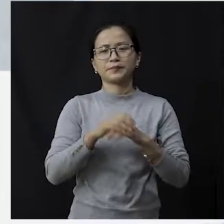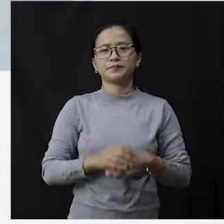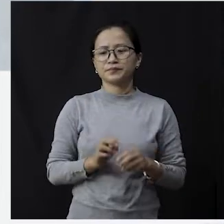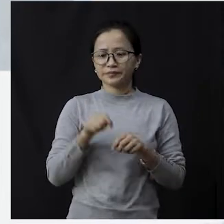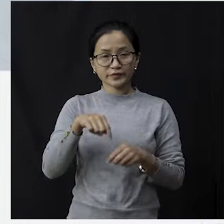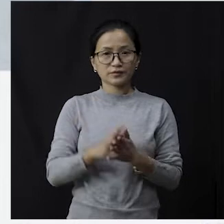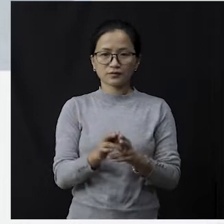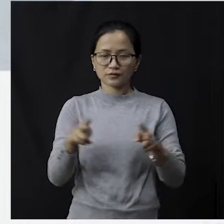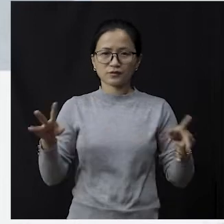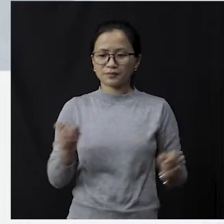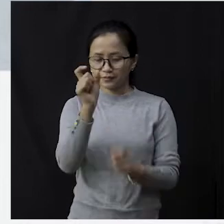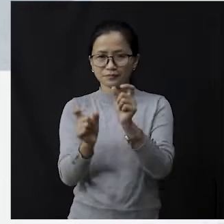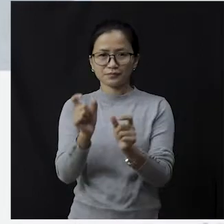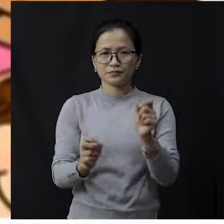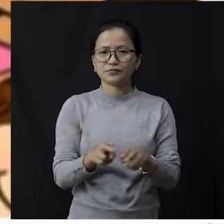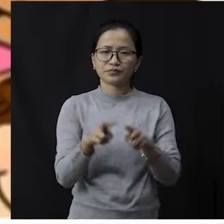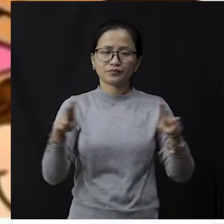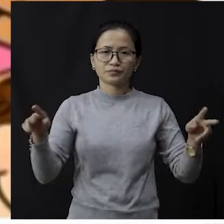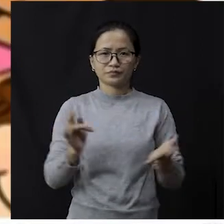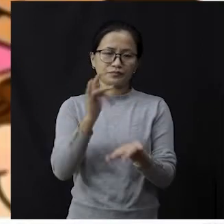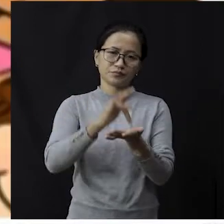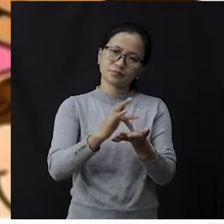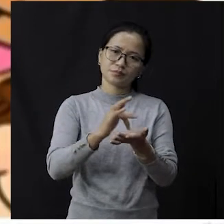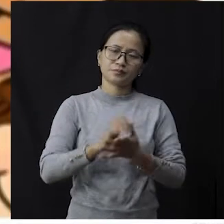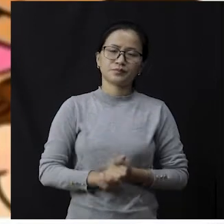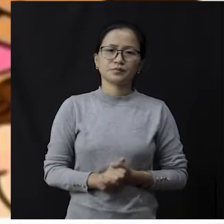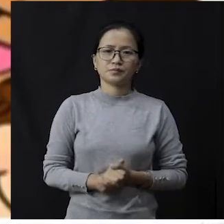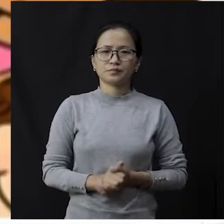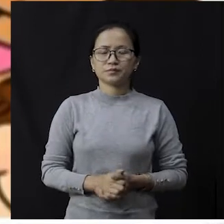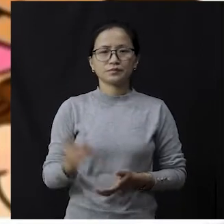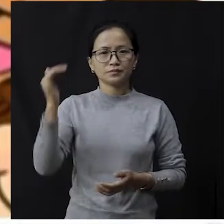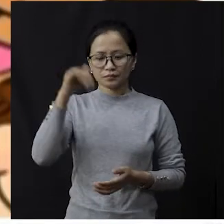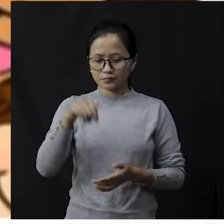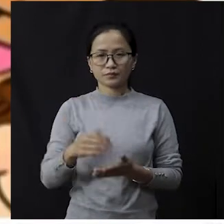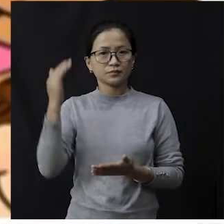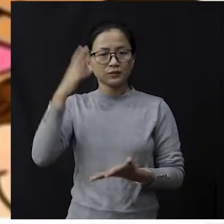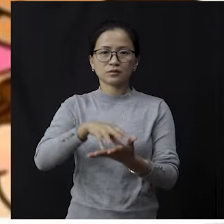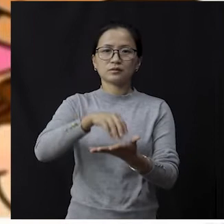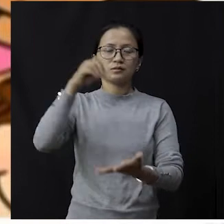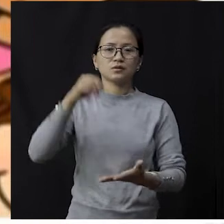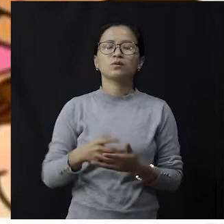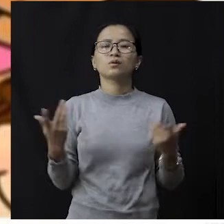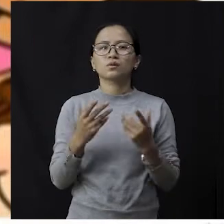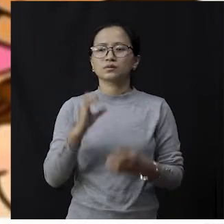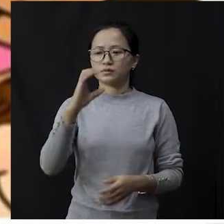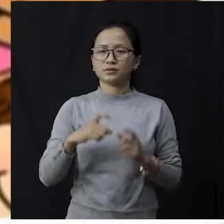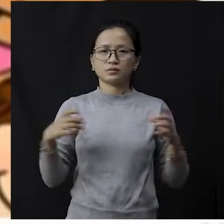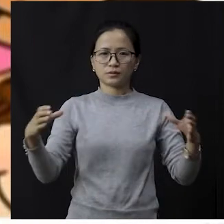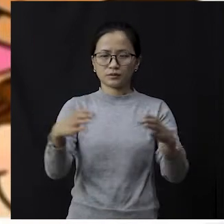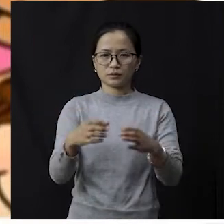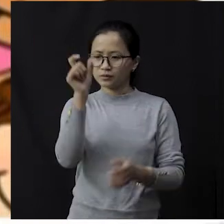these different peoples works in different places. So let us now learn what are community